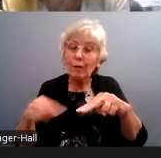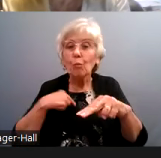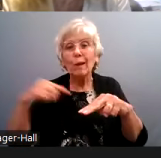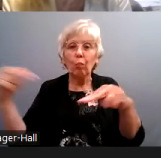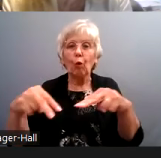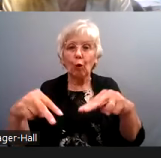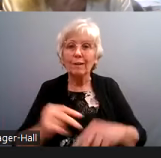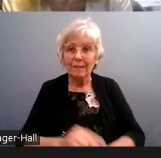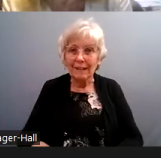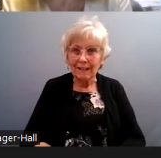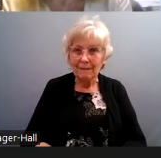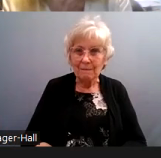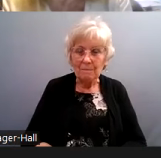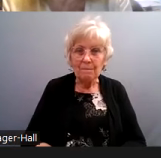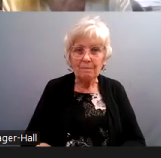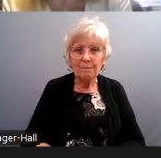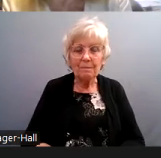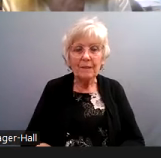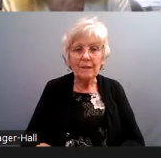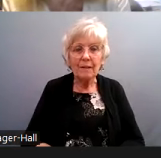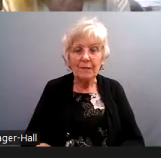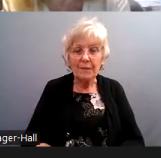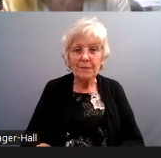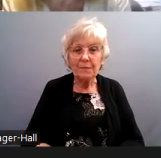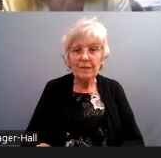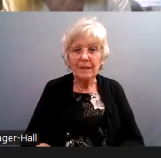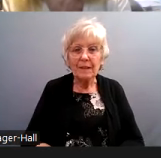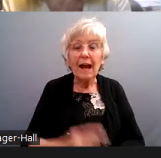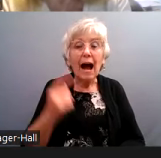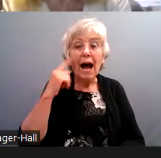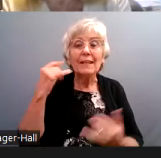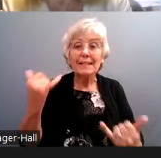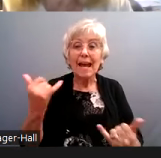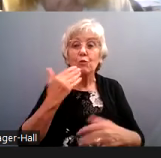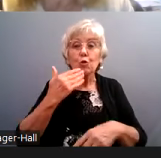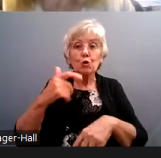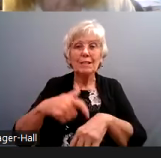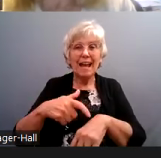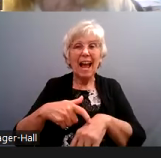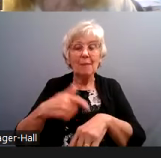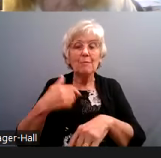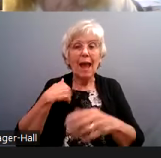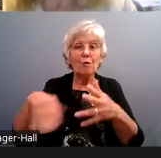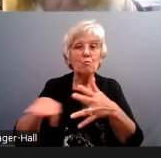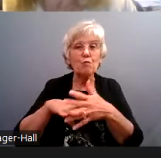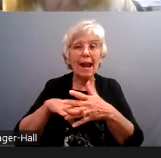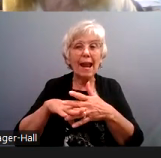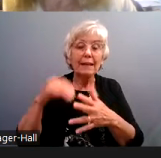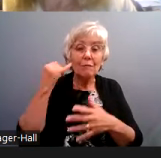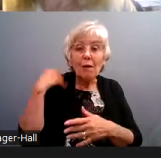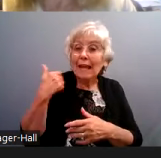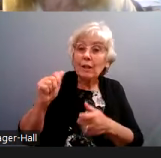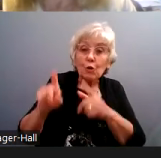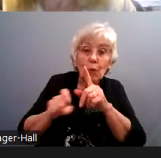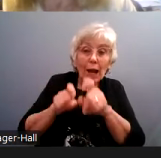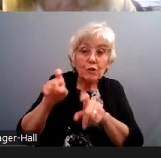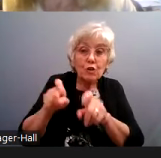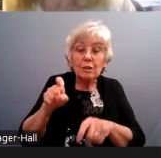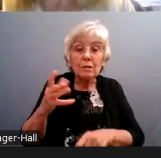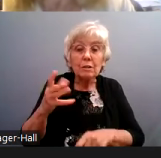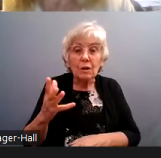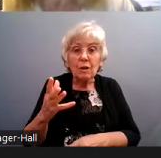I think this would be a good time to break, and if there's any questions or if you want to do